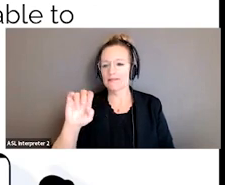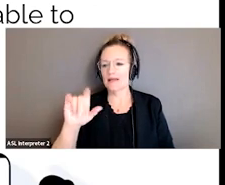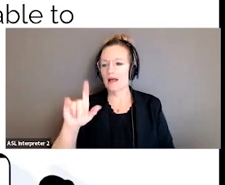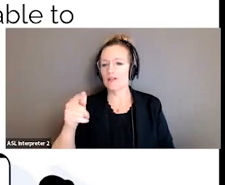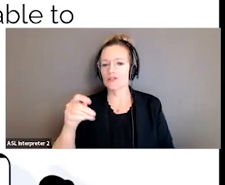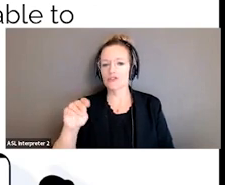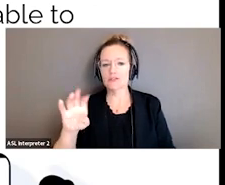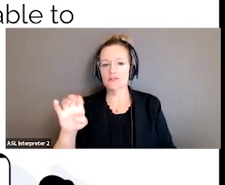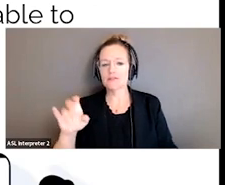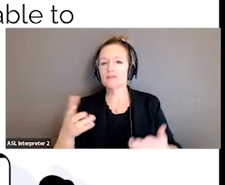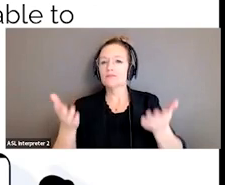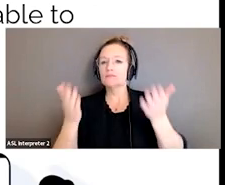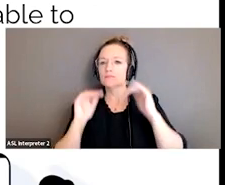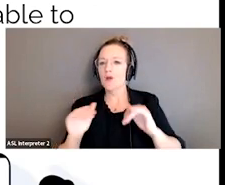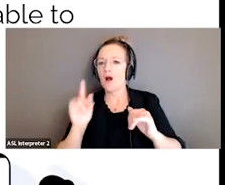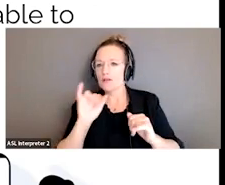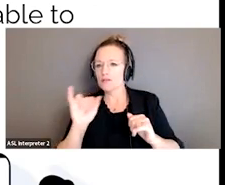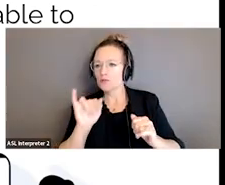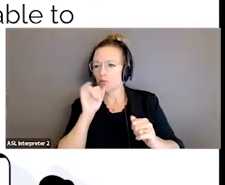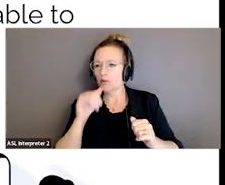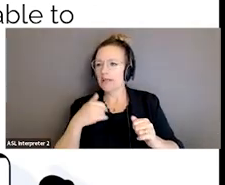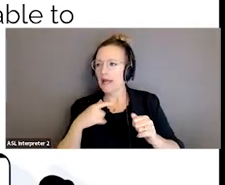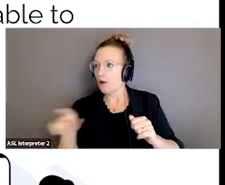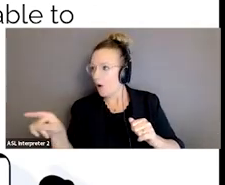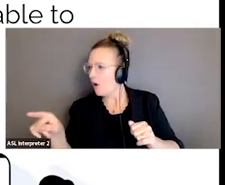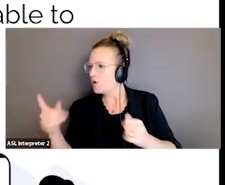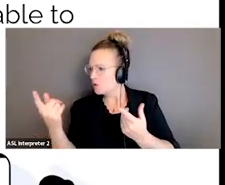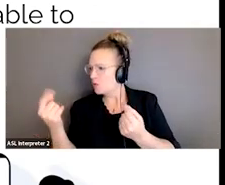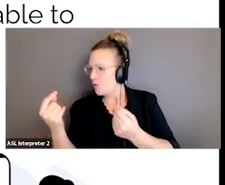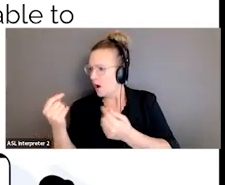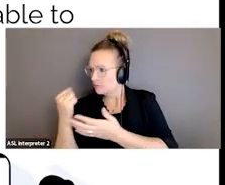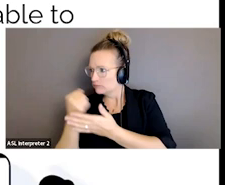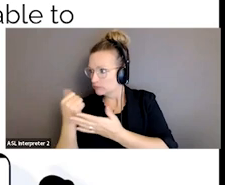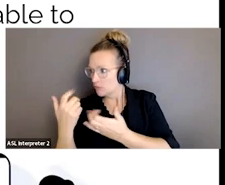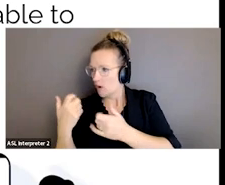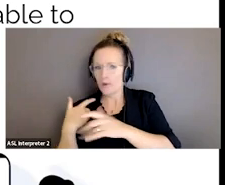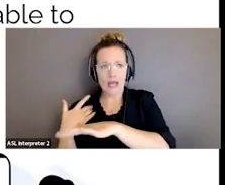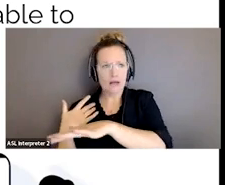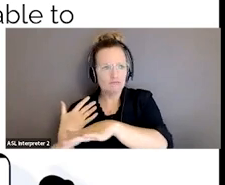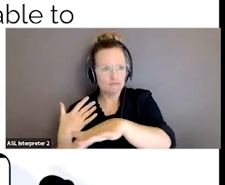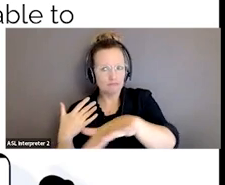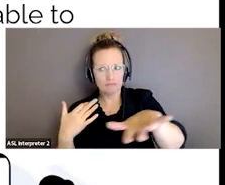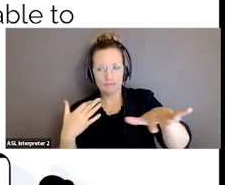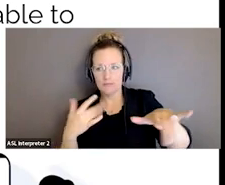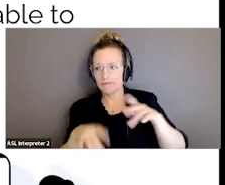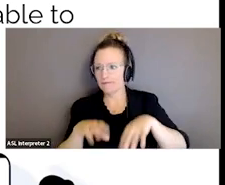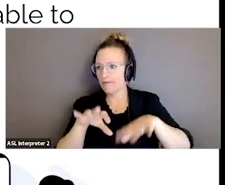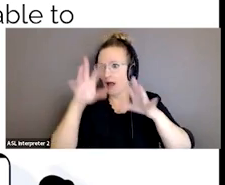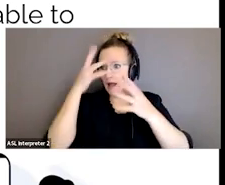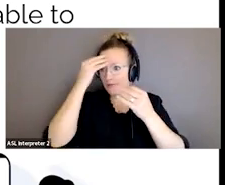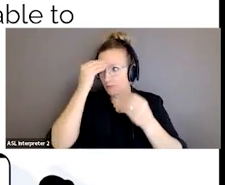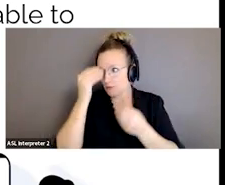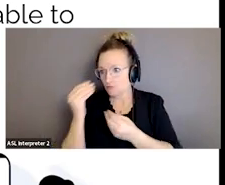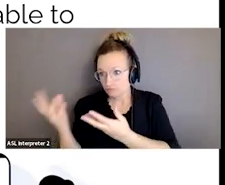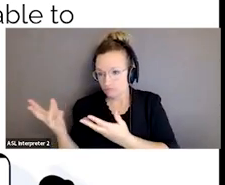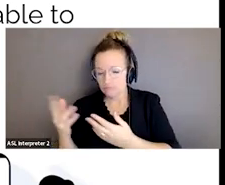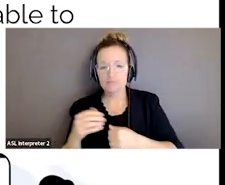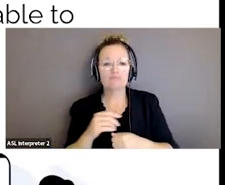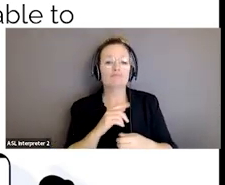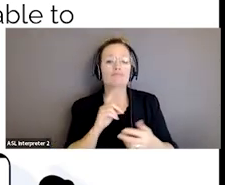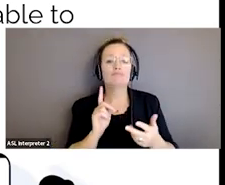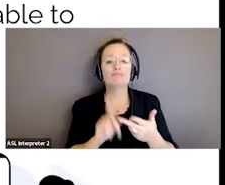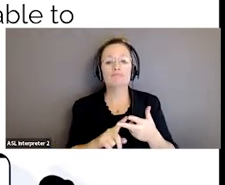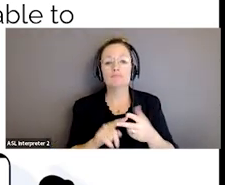industries that are available to our clients. We have a one-on-one mentoring program